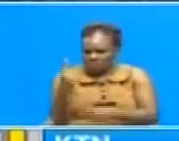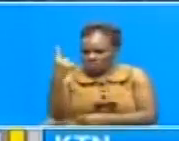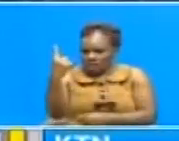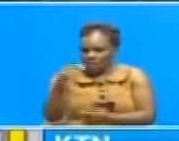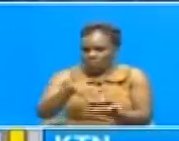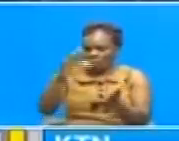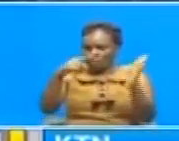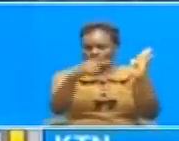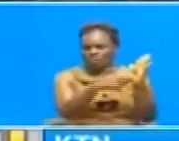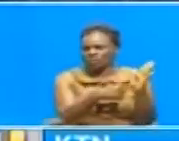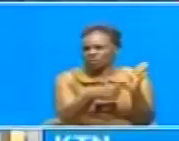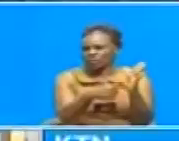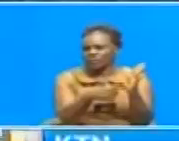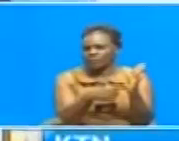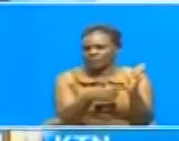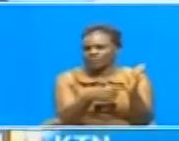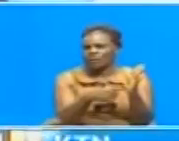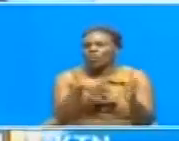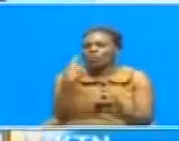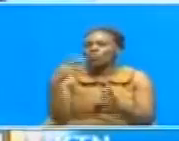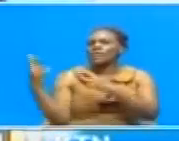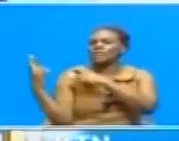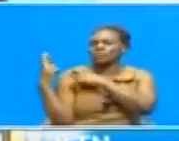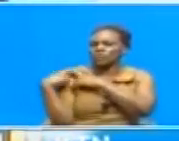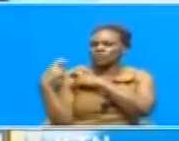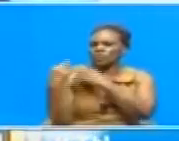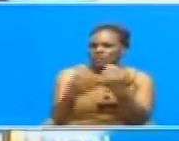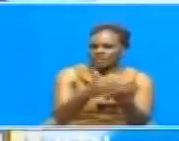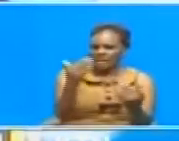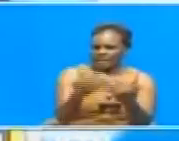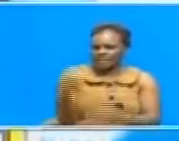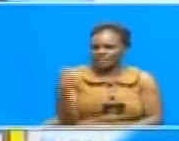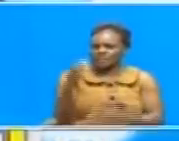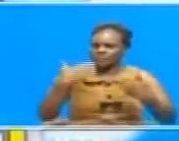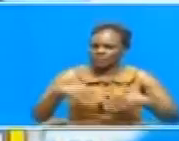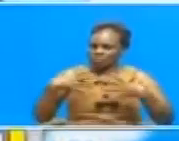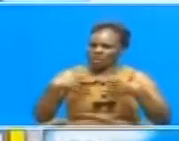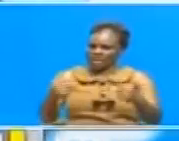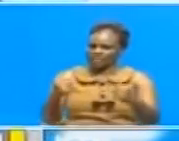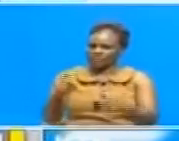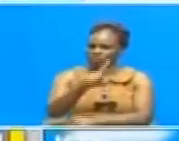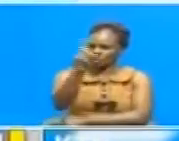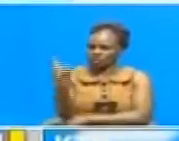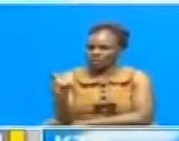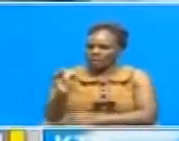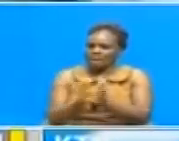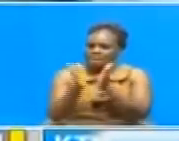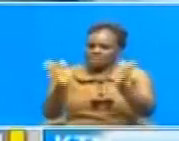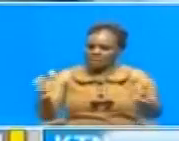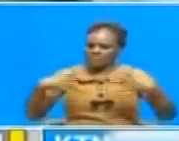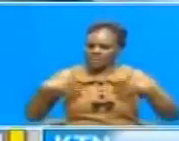point. Who is supposed to take care of the citizens on health? Public